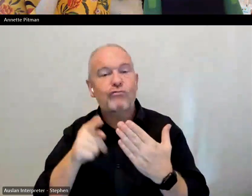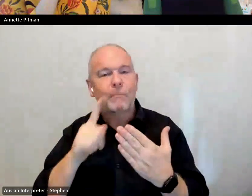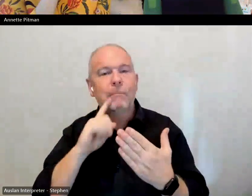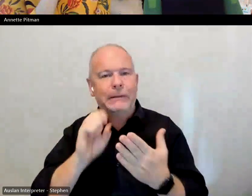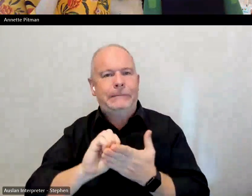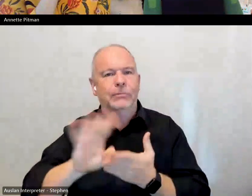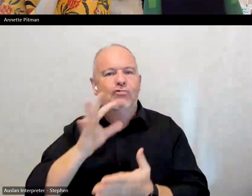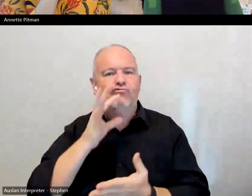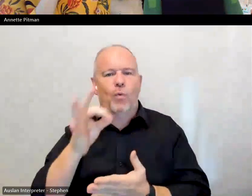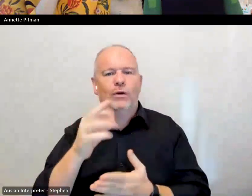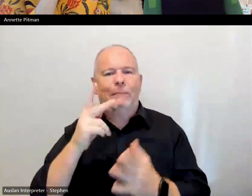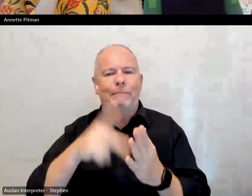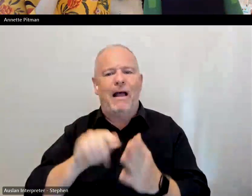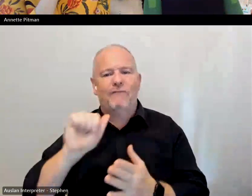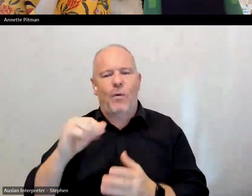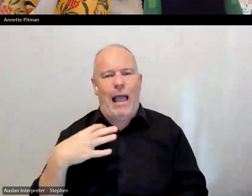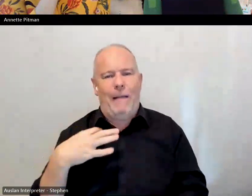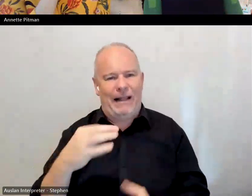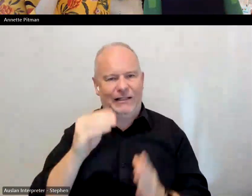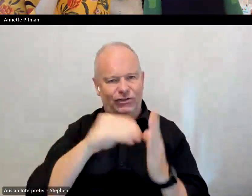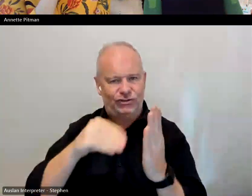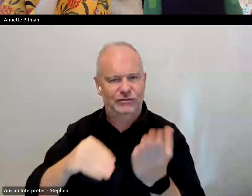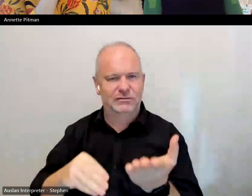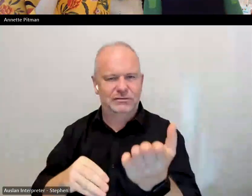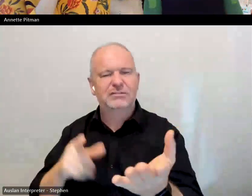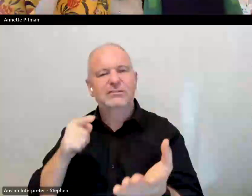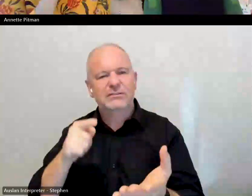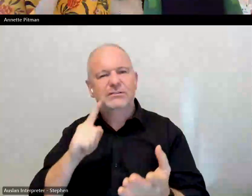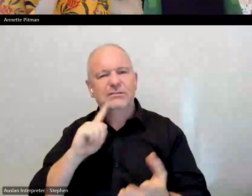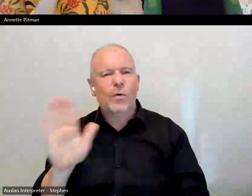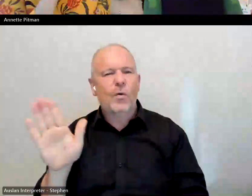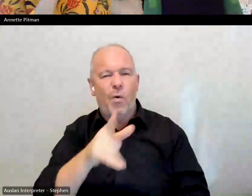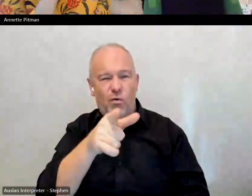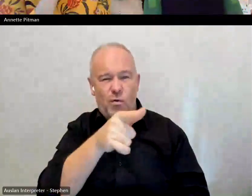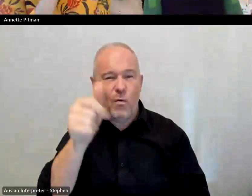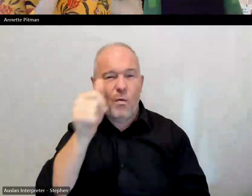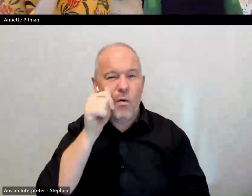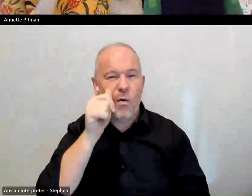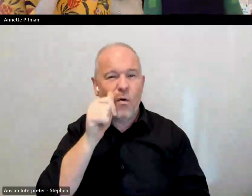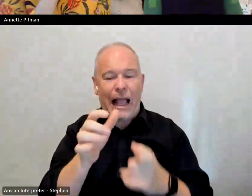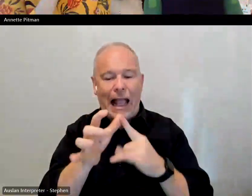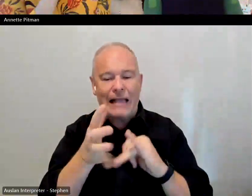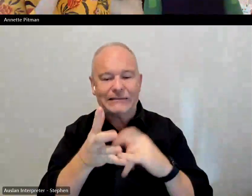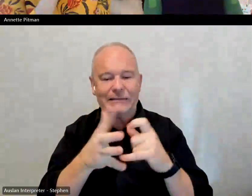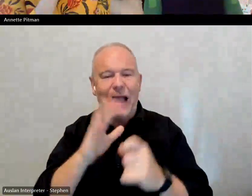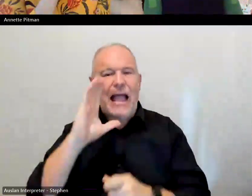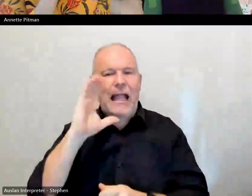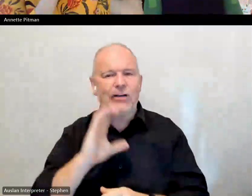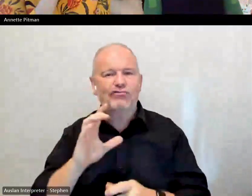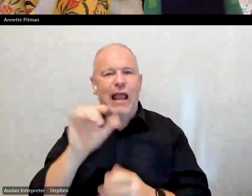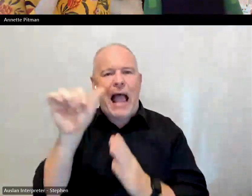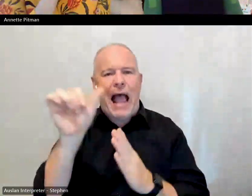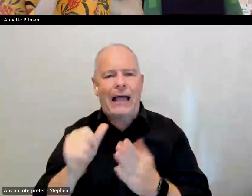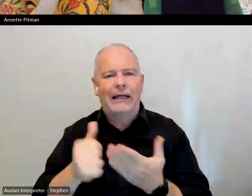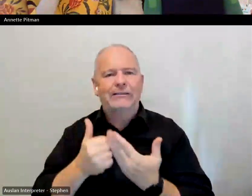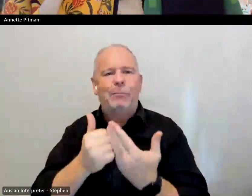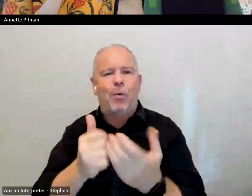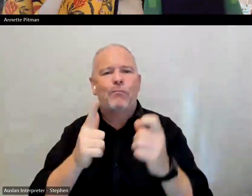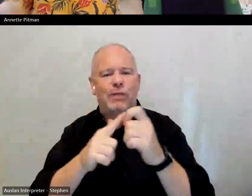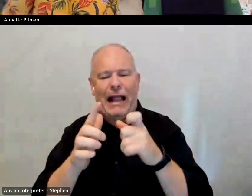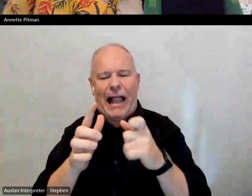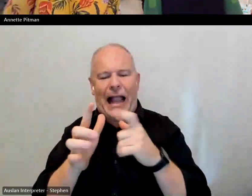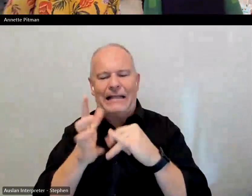as part of your application. And just so everyone on this call knows, CASP is the Country Arts Support Program, and it's a